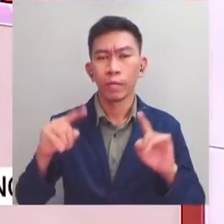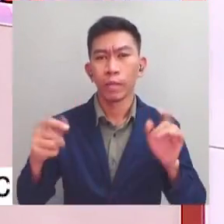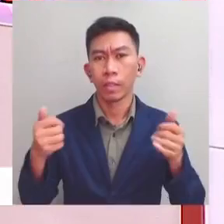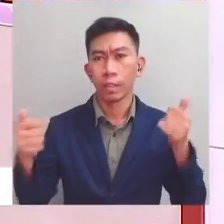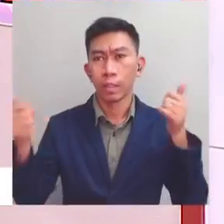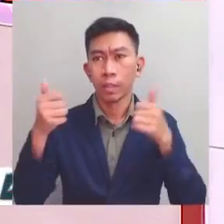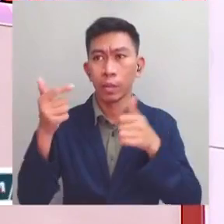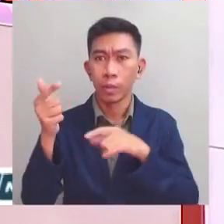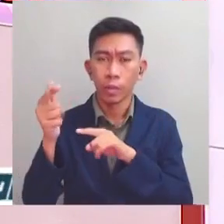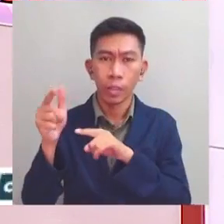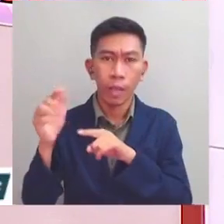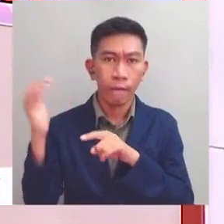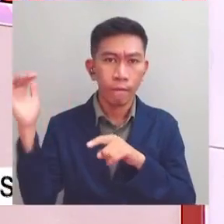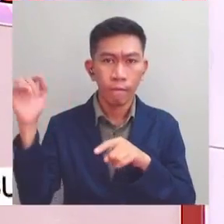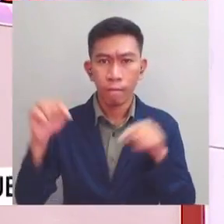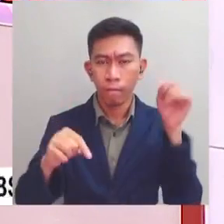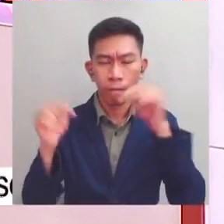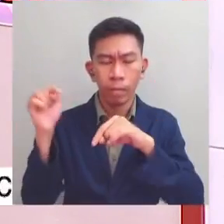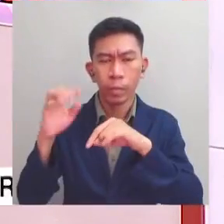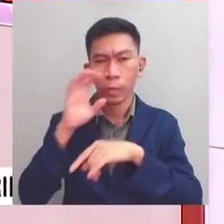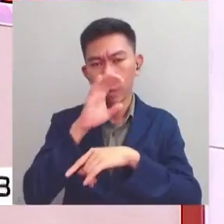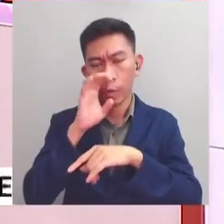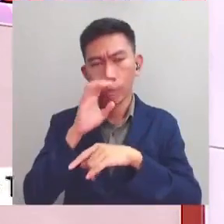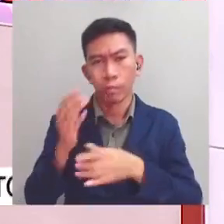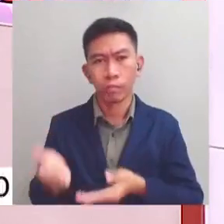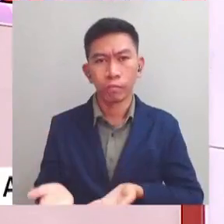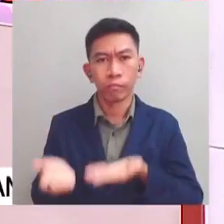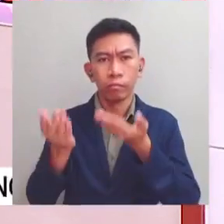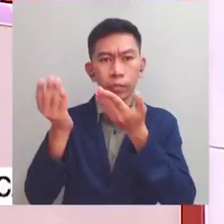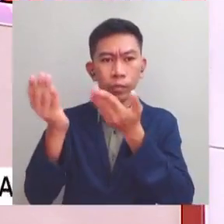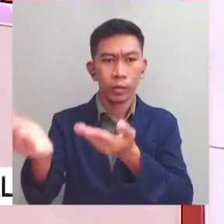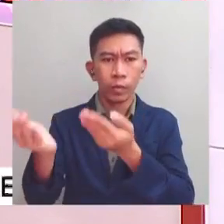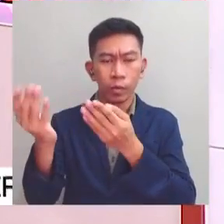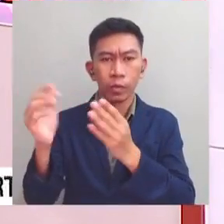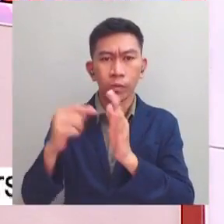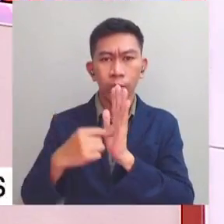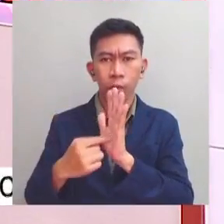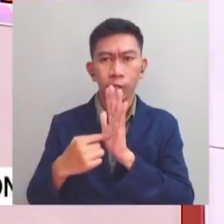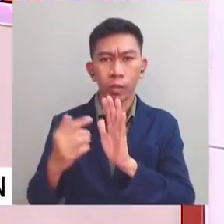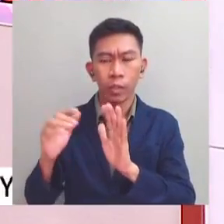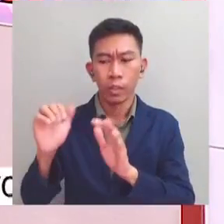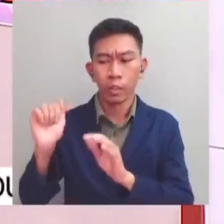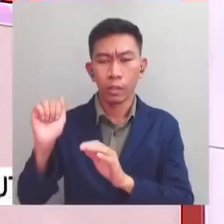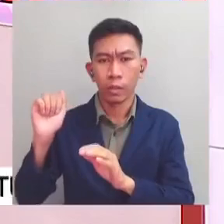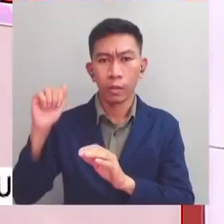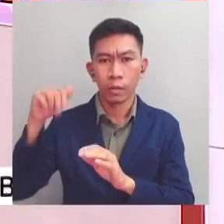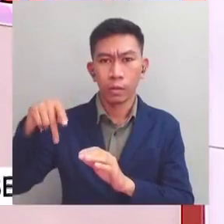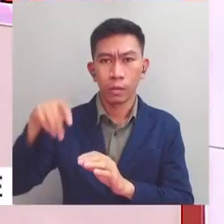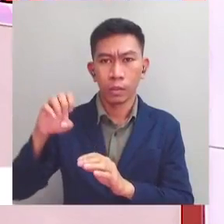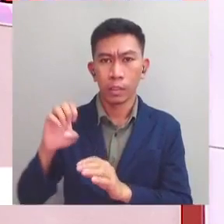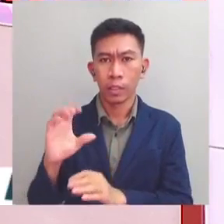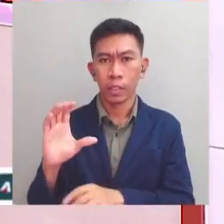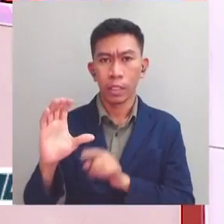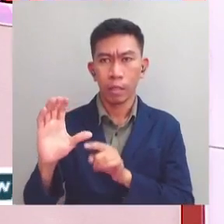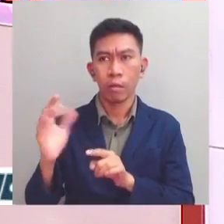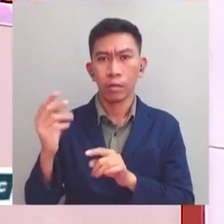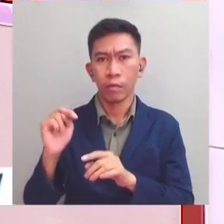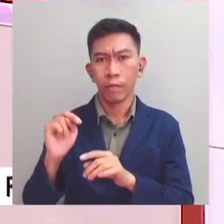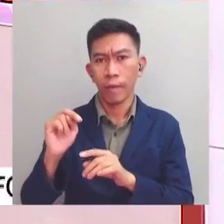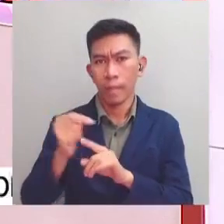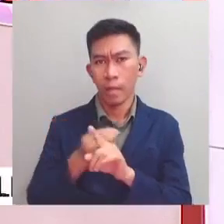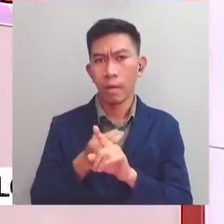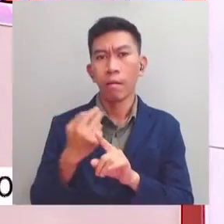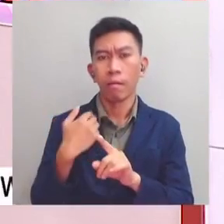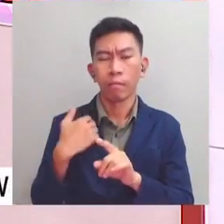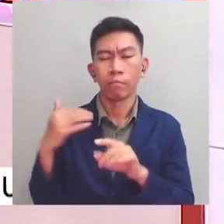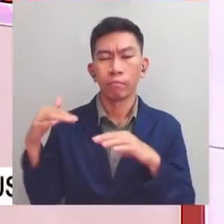weekend to propose new frameworks and models to the Asia-Pacific Economic Cooperation meeting this November. Annie Perez gives us a wrap of the